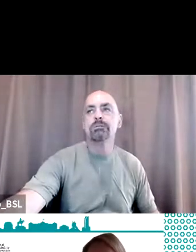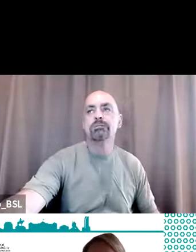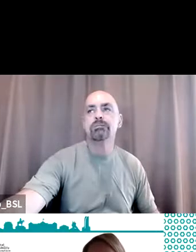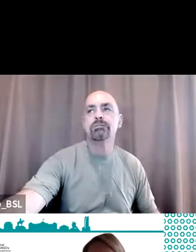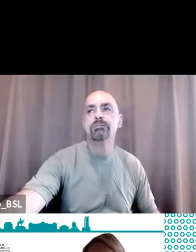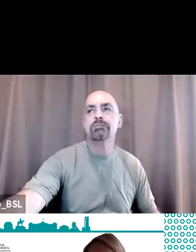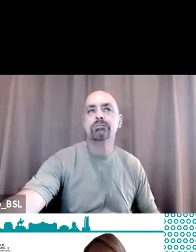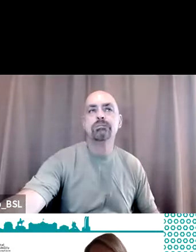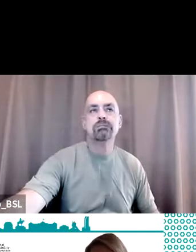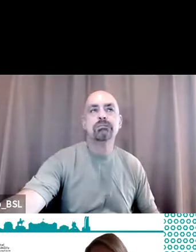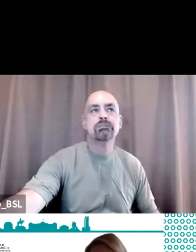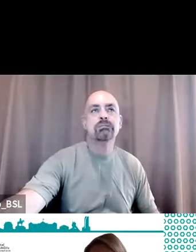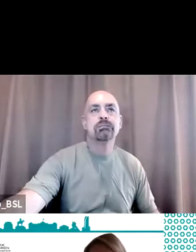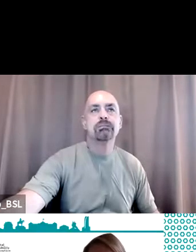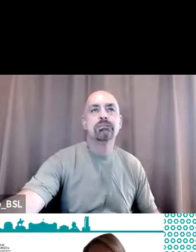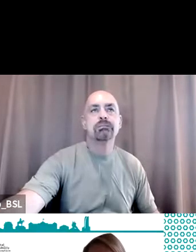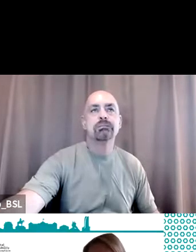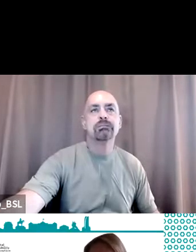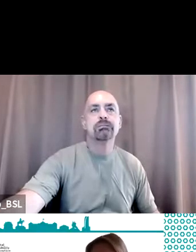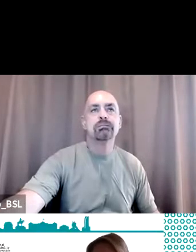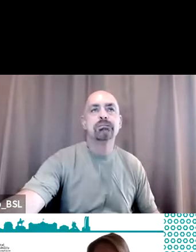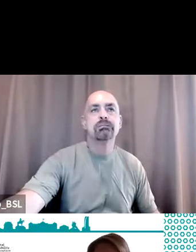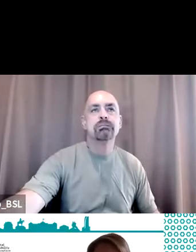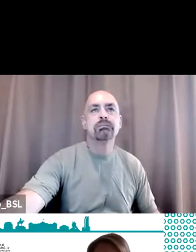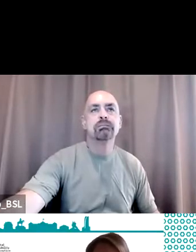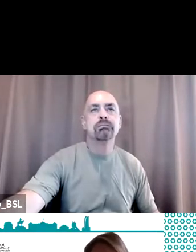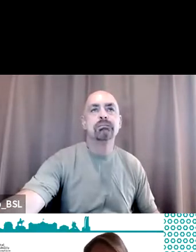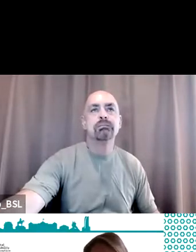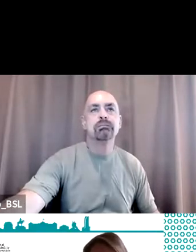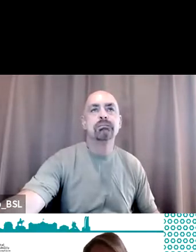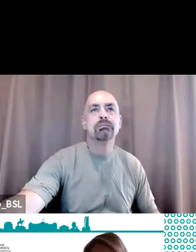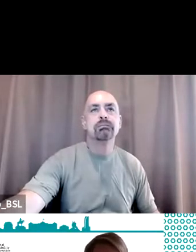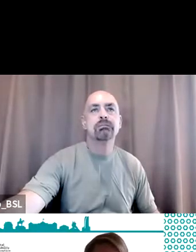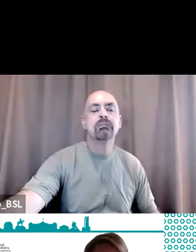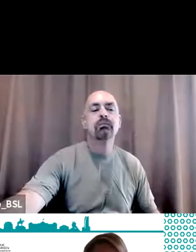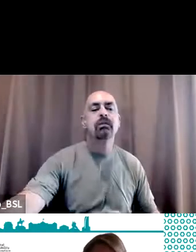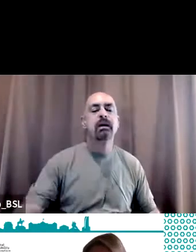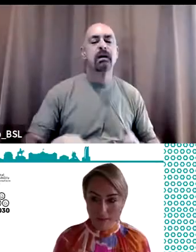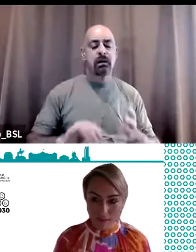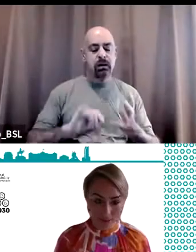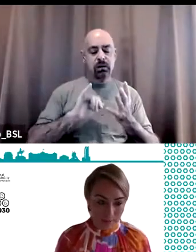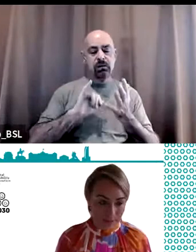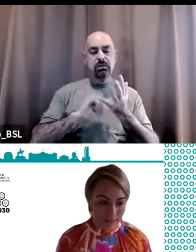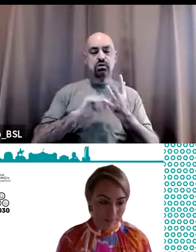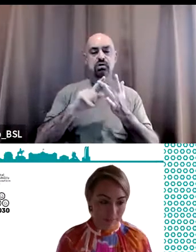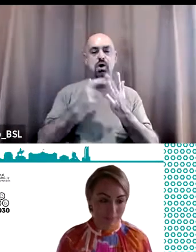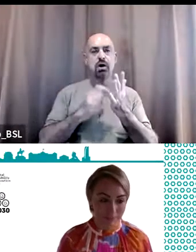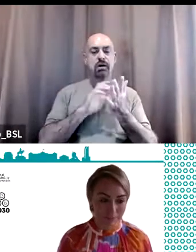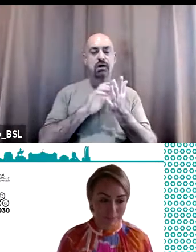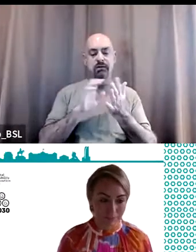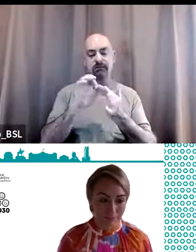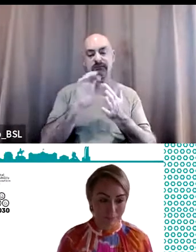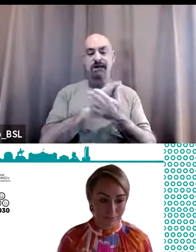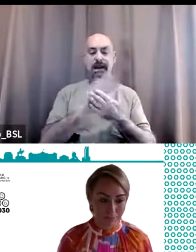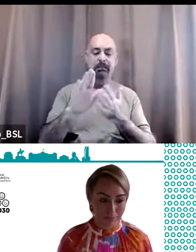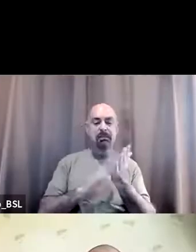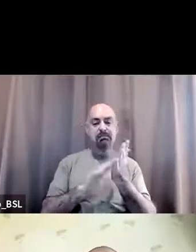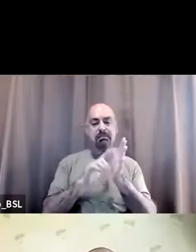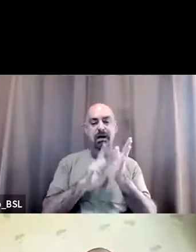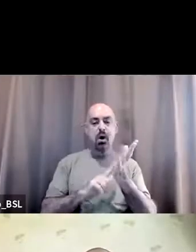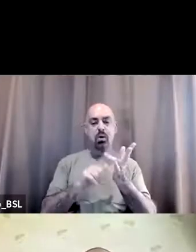Excellency, Mr. Philip Malone, who is the Ambassador to Mongolia for the UK. Thank you very much, Ambassador.